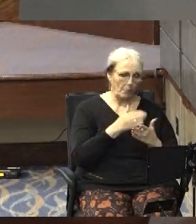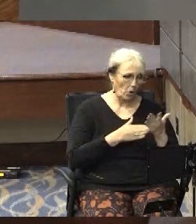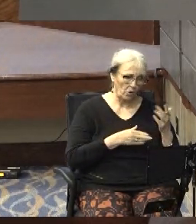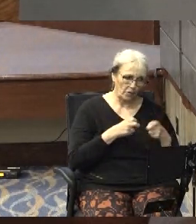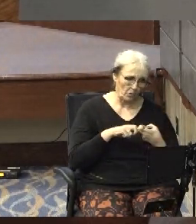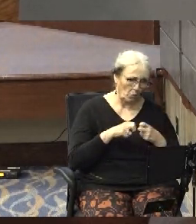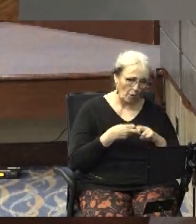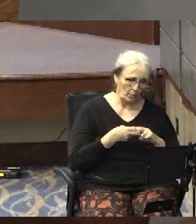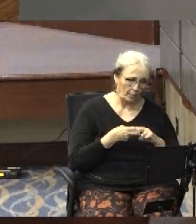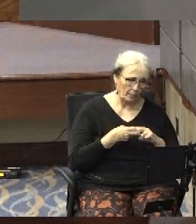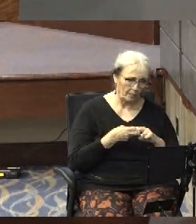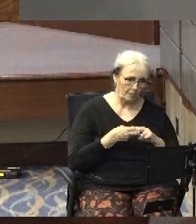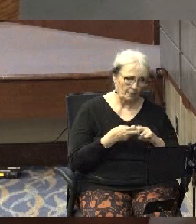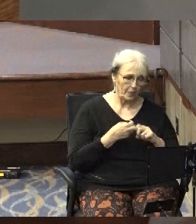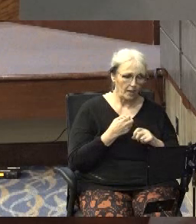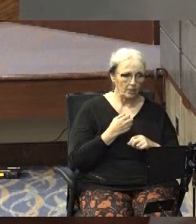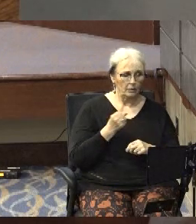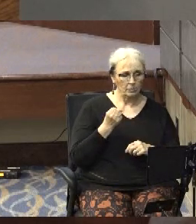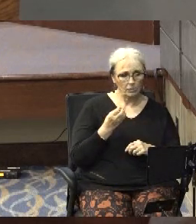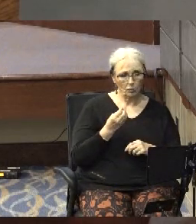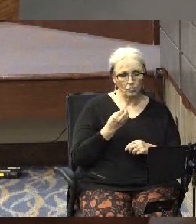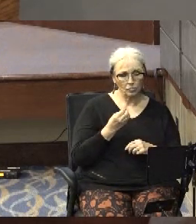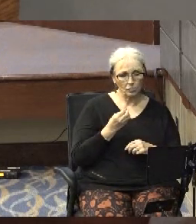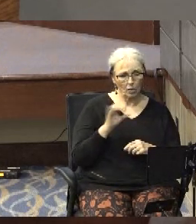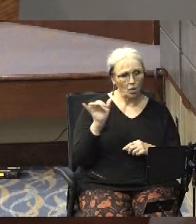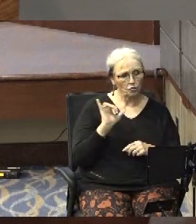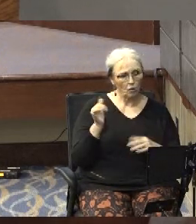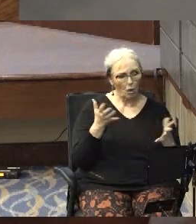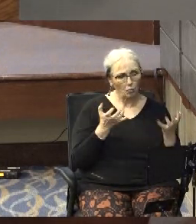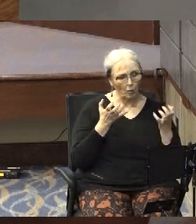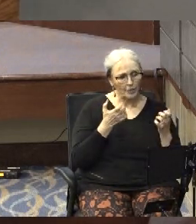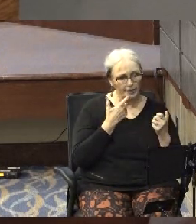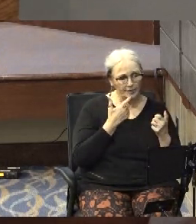And so I also want to say that